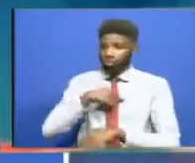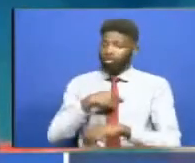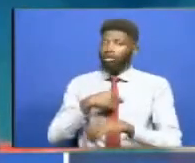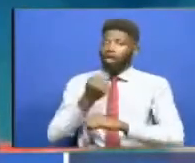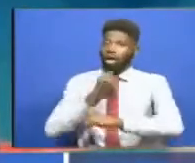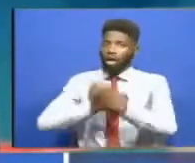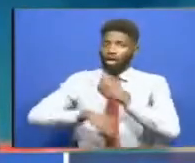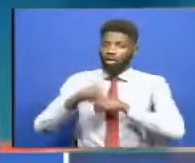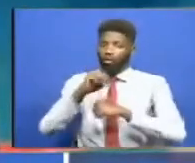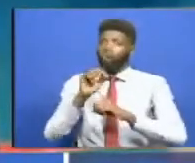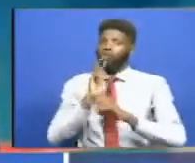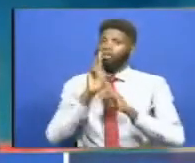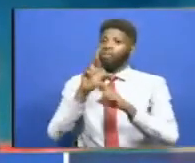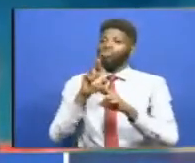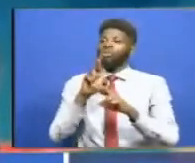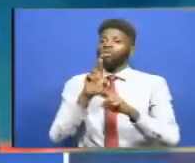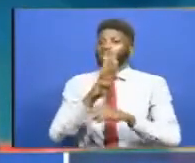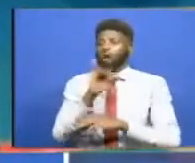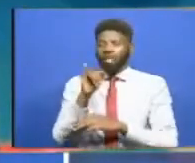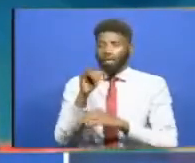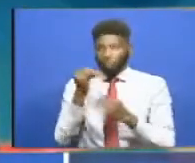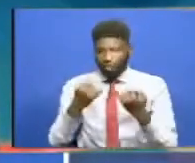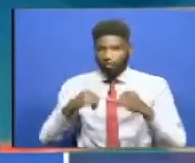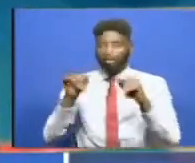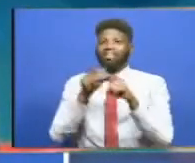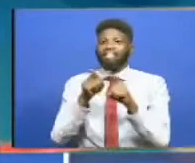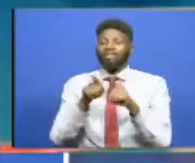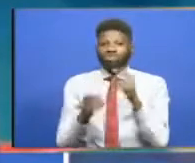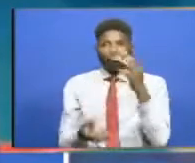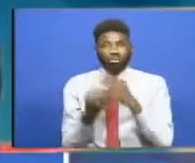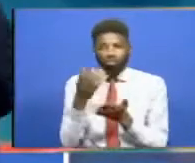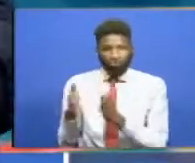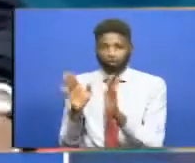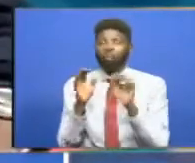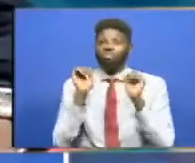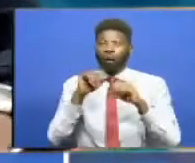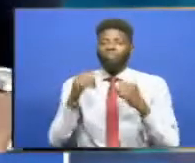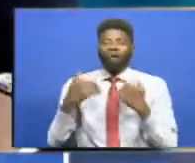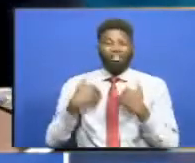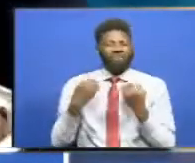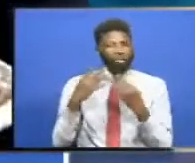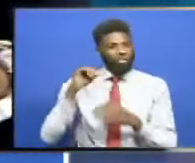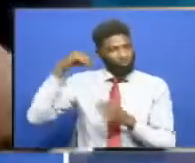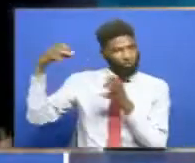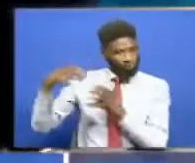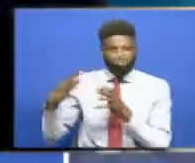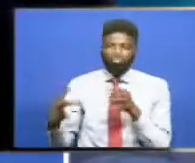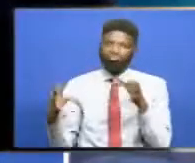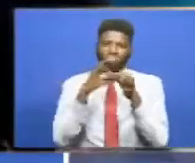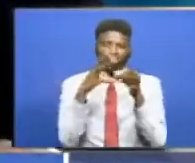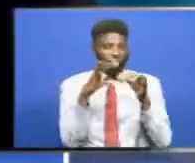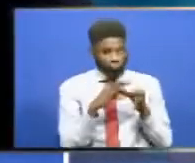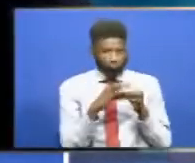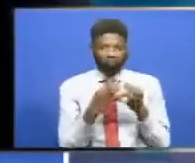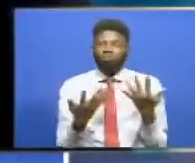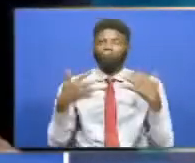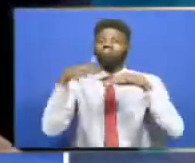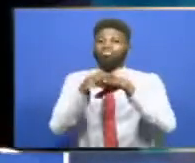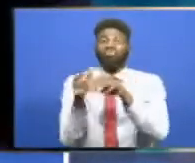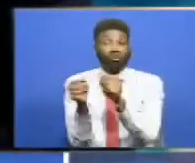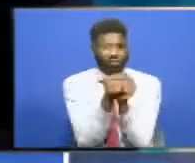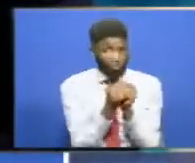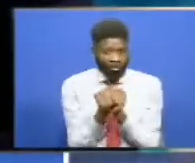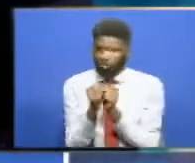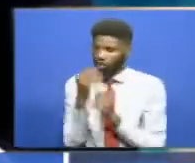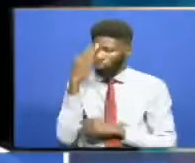there will be a lot of opportunity for political formations to form coalitions and to merge, maybe, because